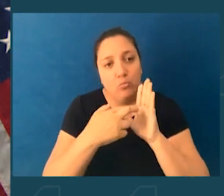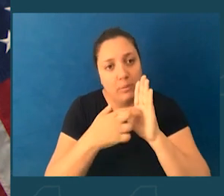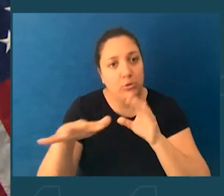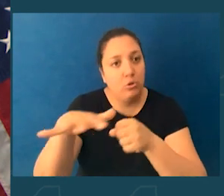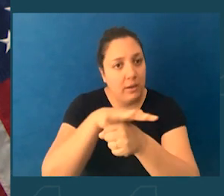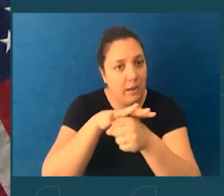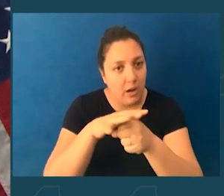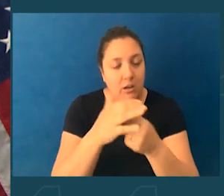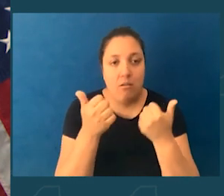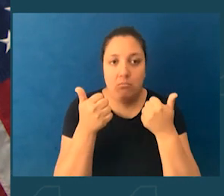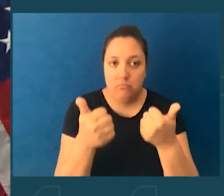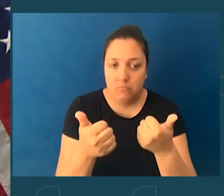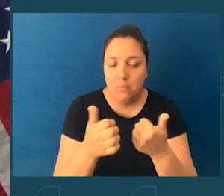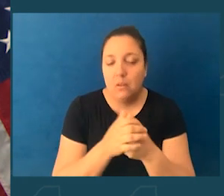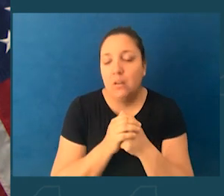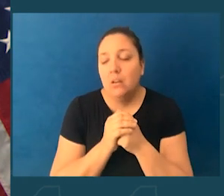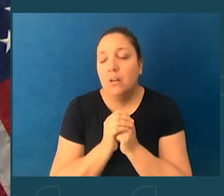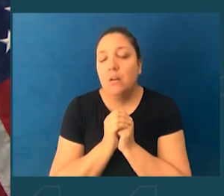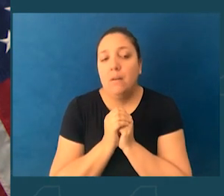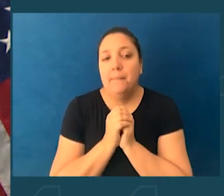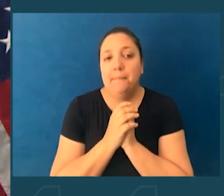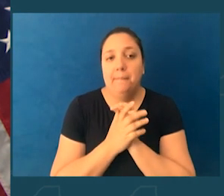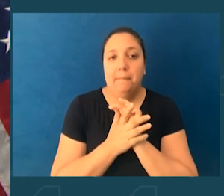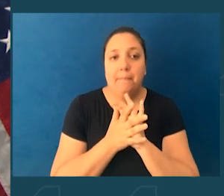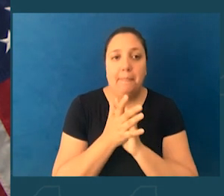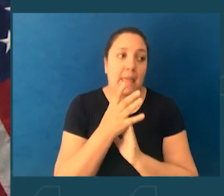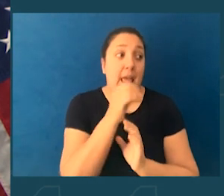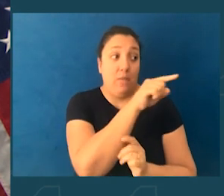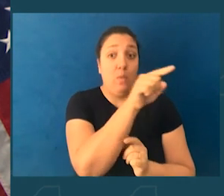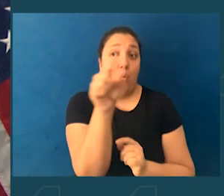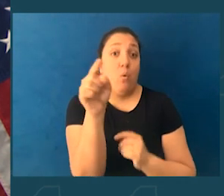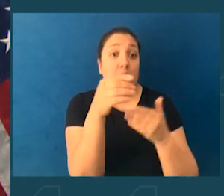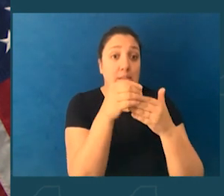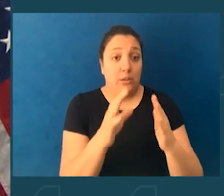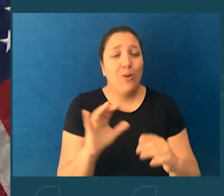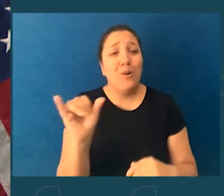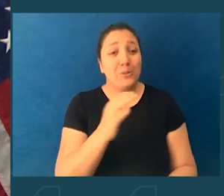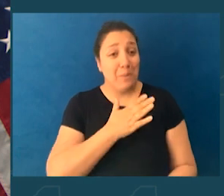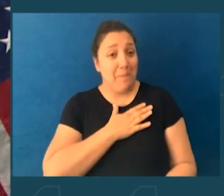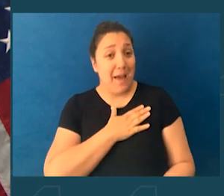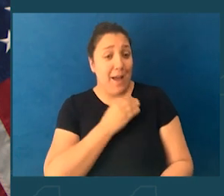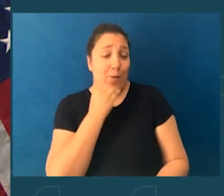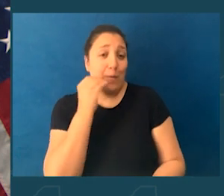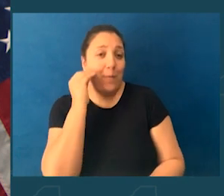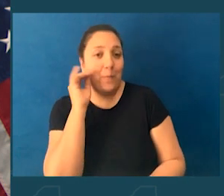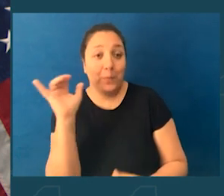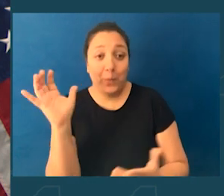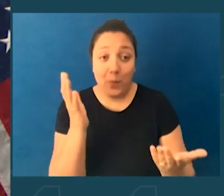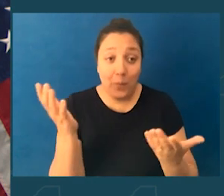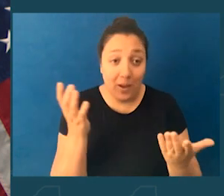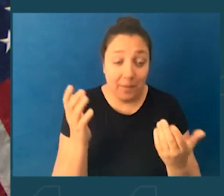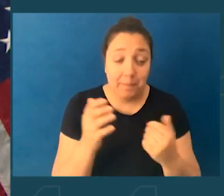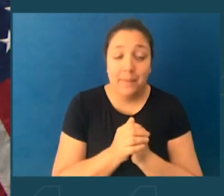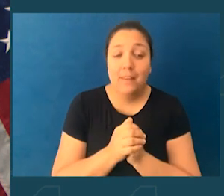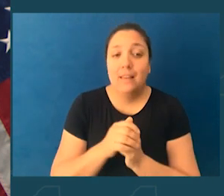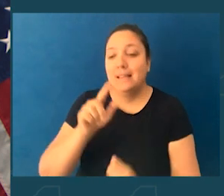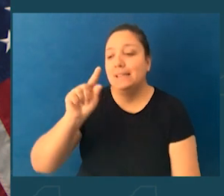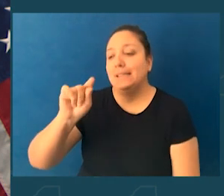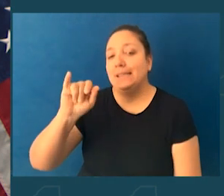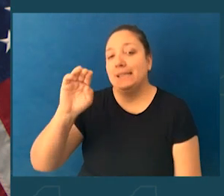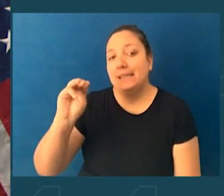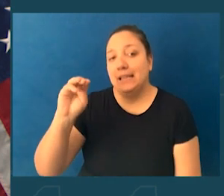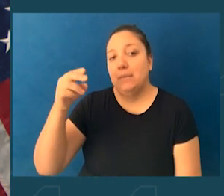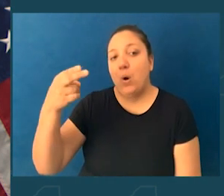officials who've joined us, who'll be acknowledged briefly shortly. Also from my home team would be Commissioner Tim Hochul. Tim, stand up, please.